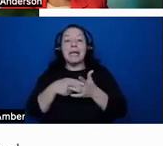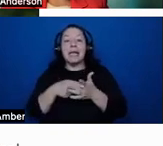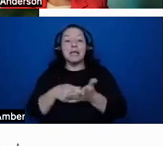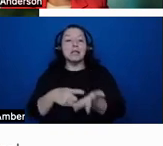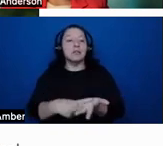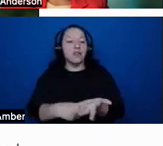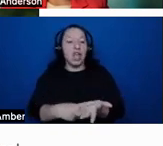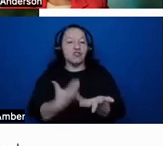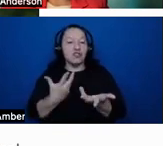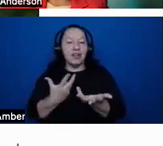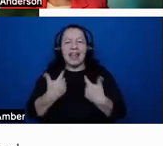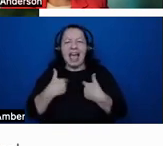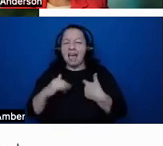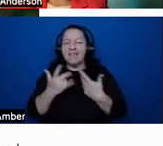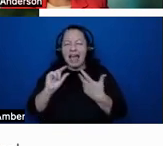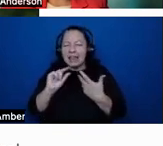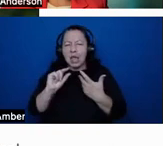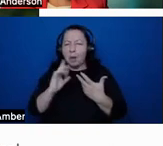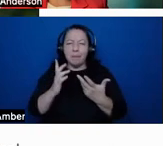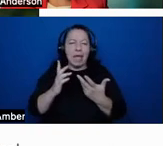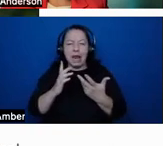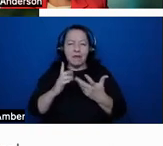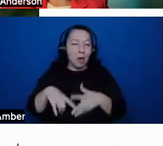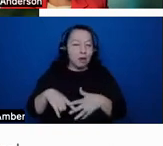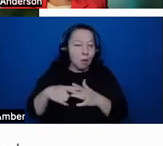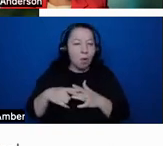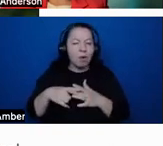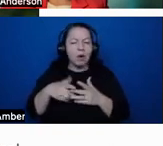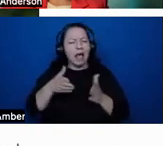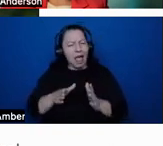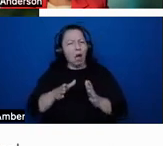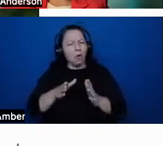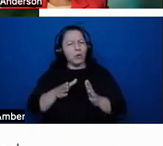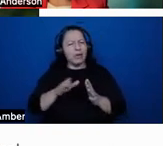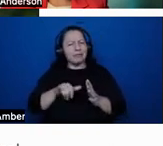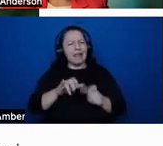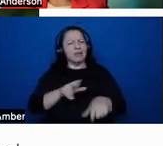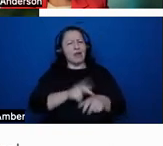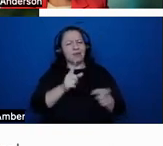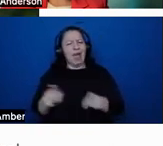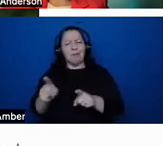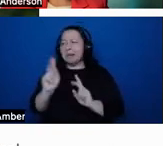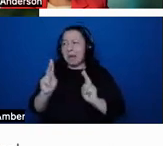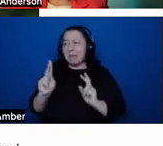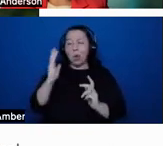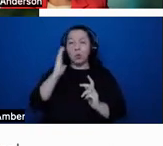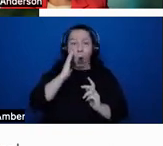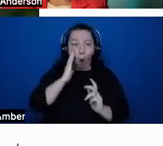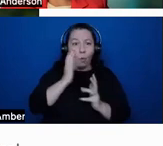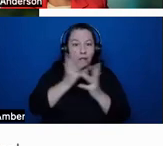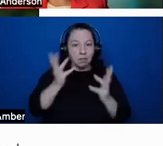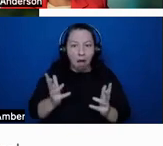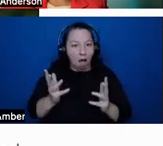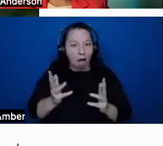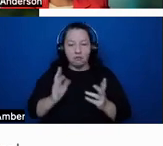spark, or even just allowing for it to happen, like people, we know a lot of things just innately. And so being able to kind of like